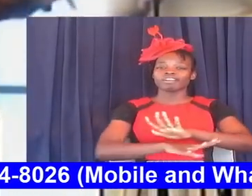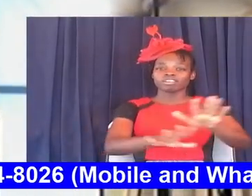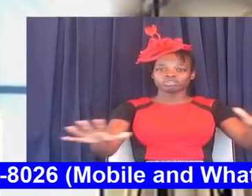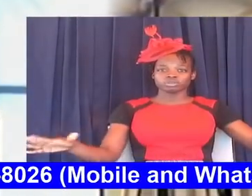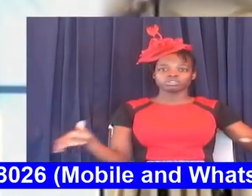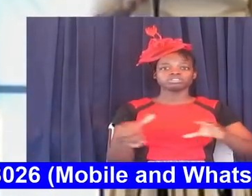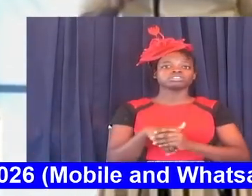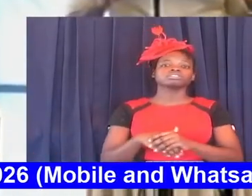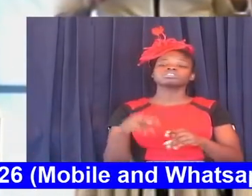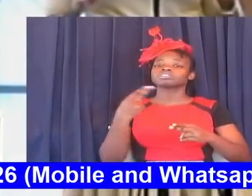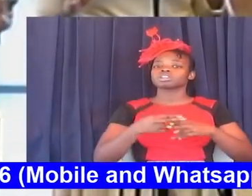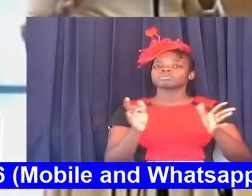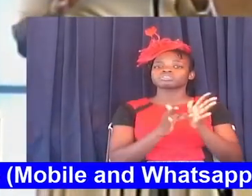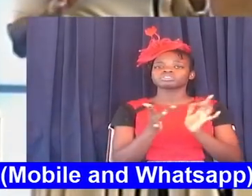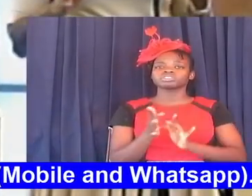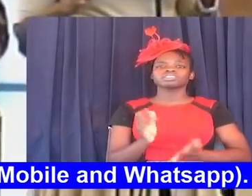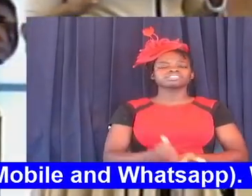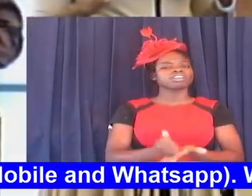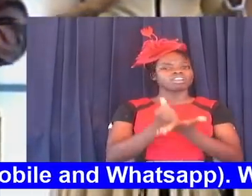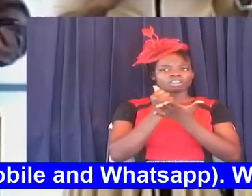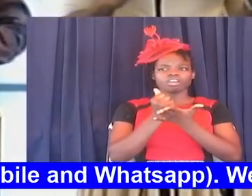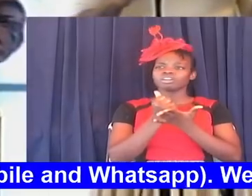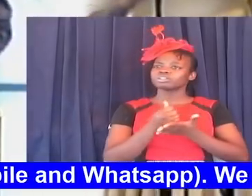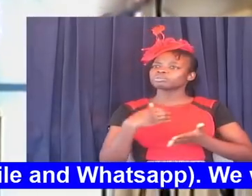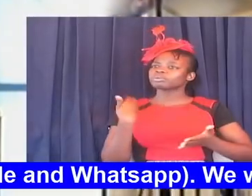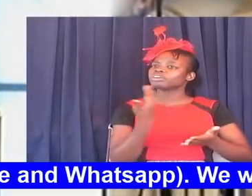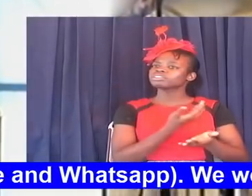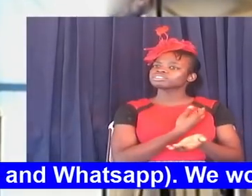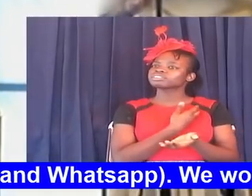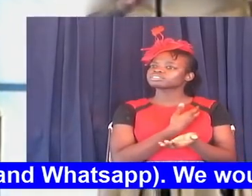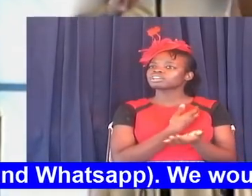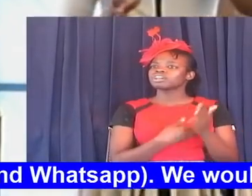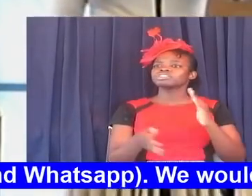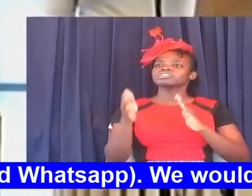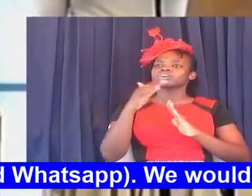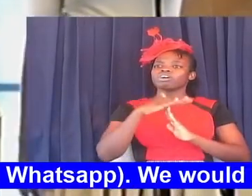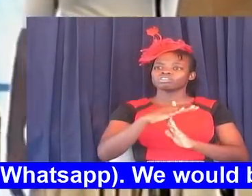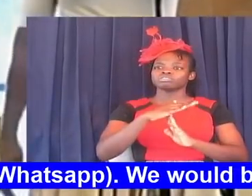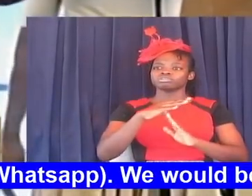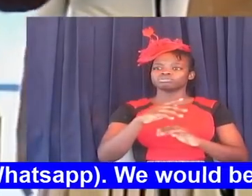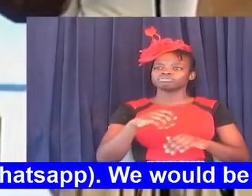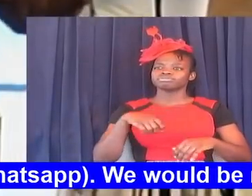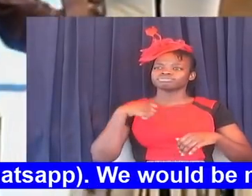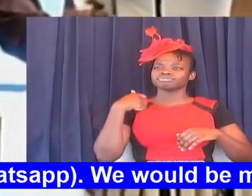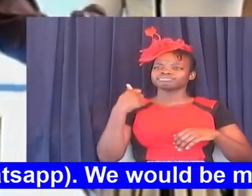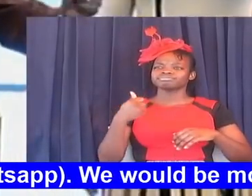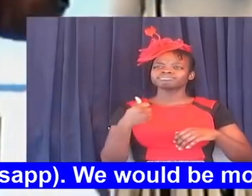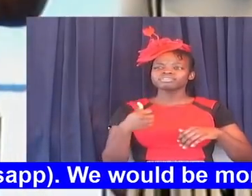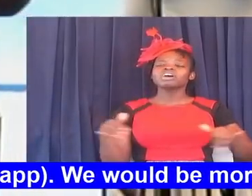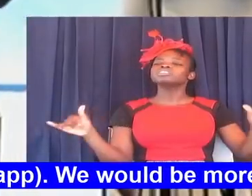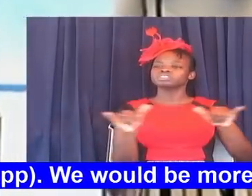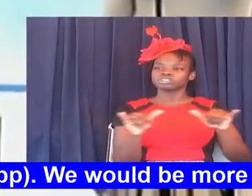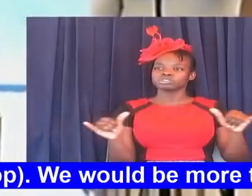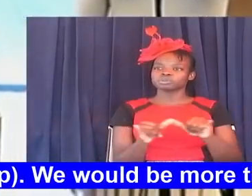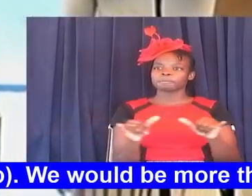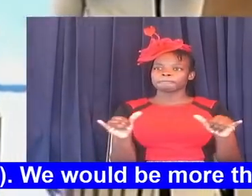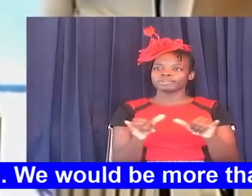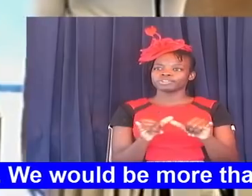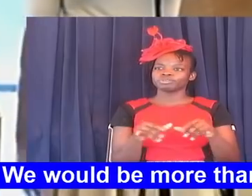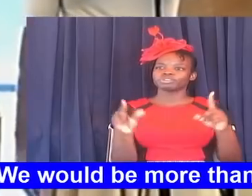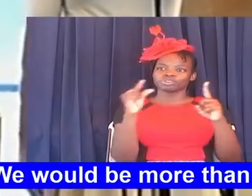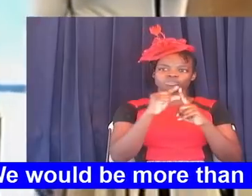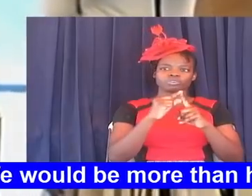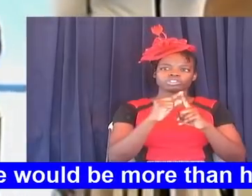Jesus, that you will help us to humble ourselves and to measure up to your words, to your